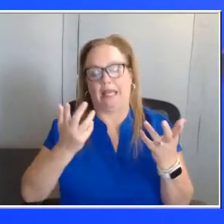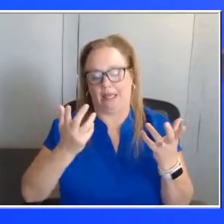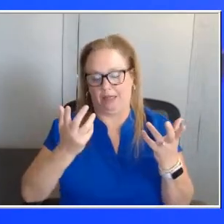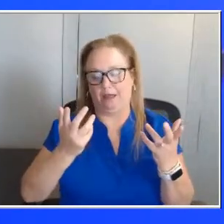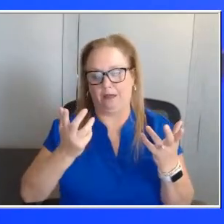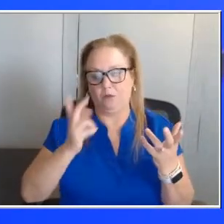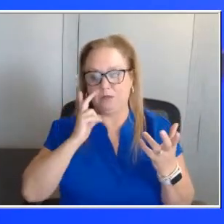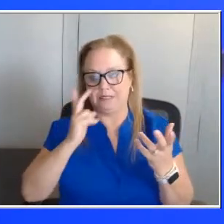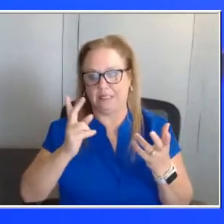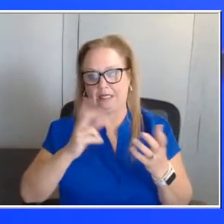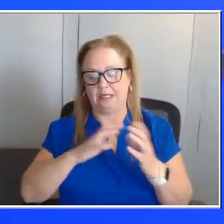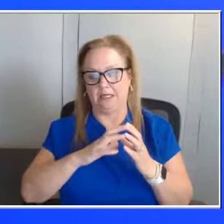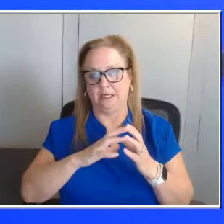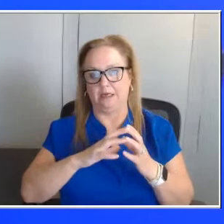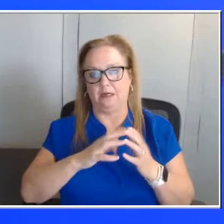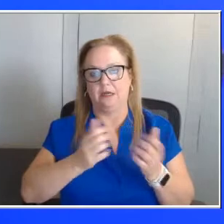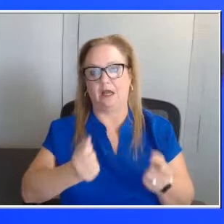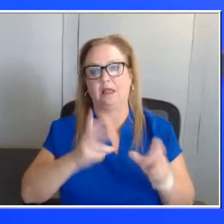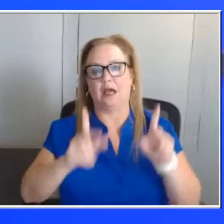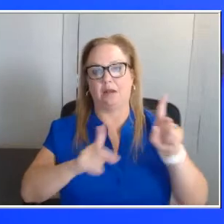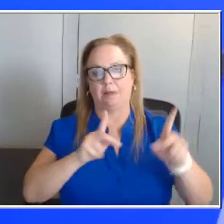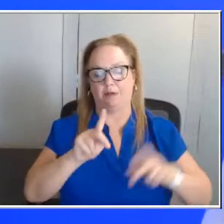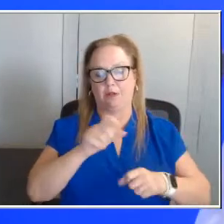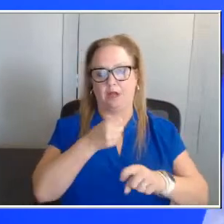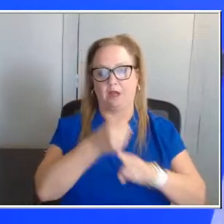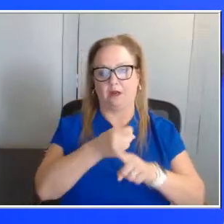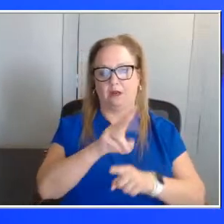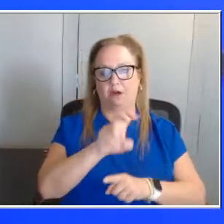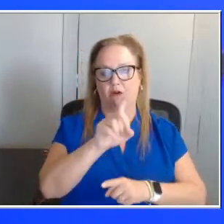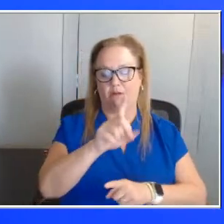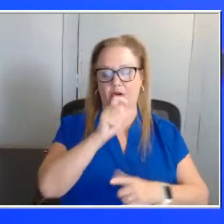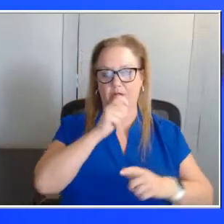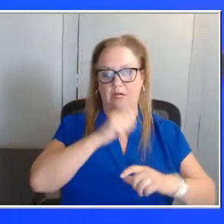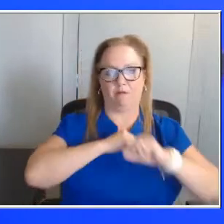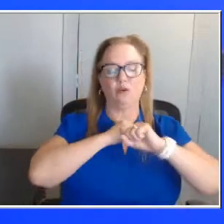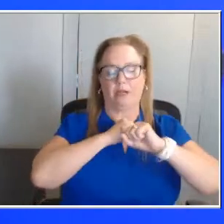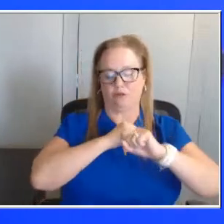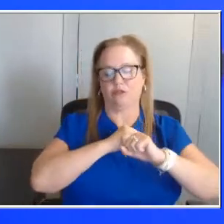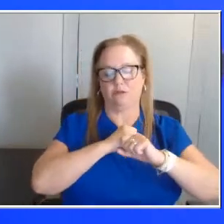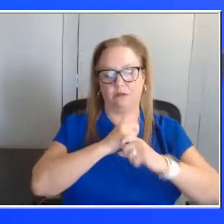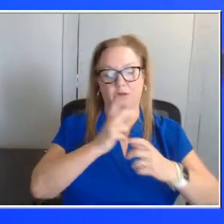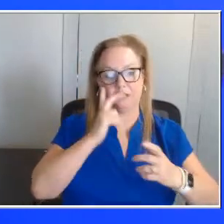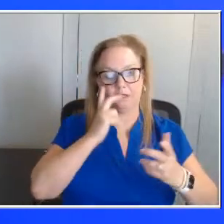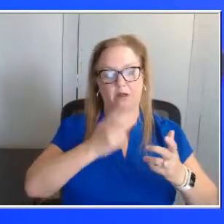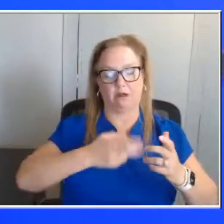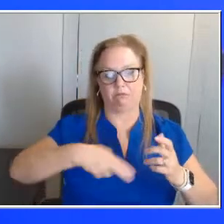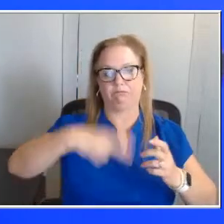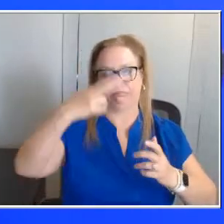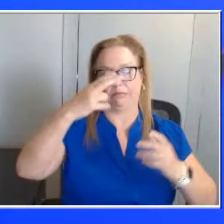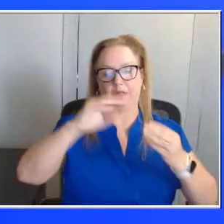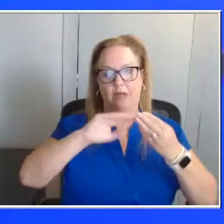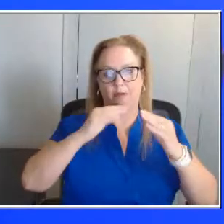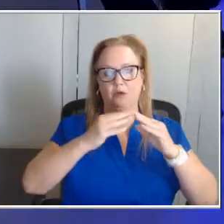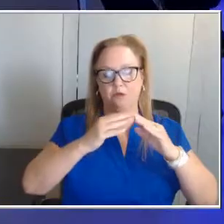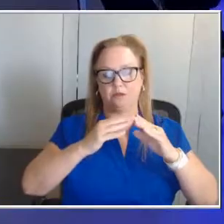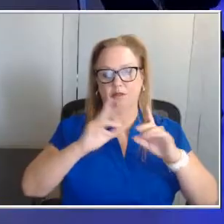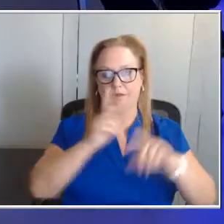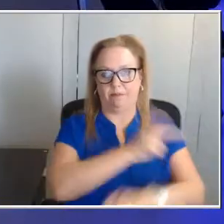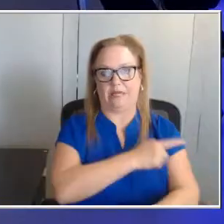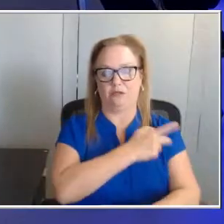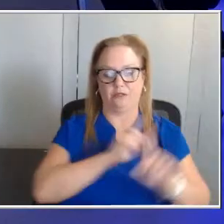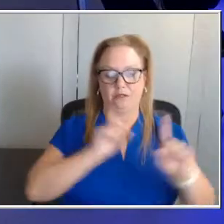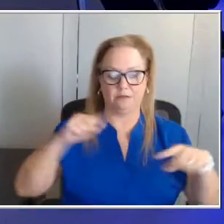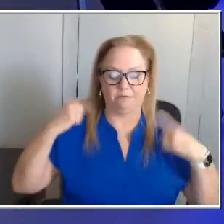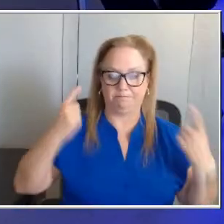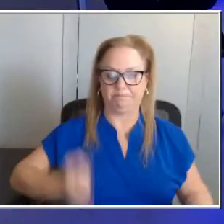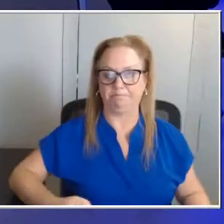so, lots of people got COVID who didn't have immunity. So I think we saw a huge number of these patients over the last several years. Yeah, big darn